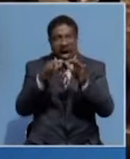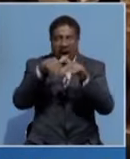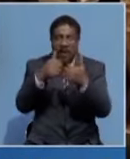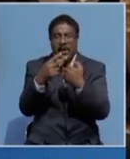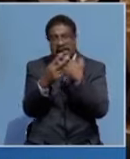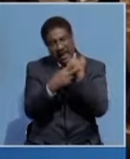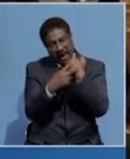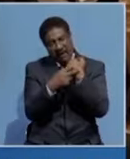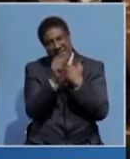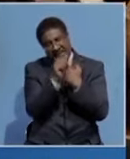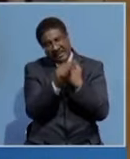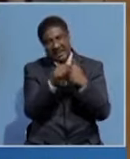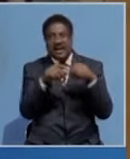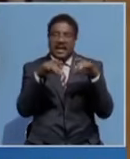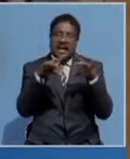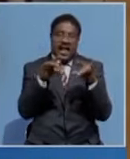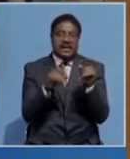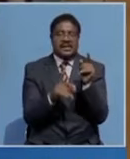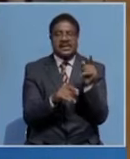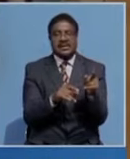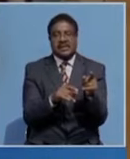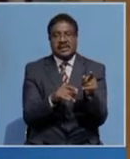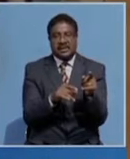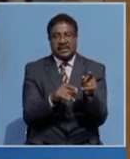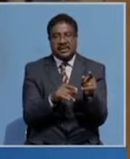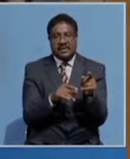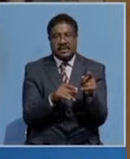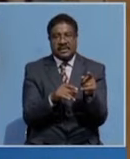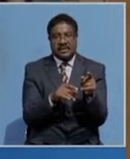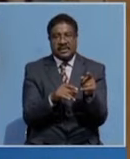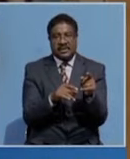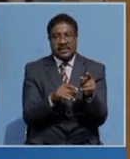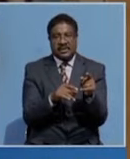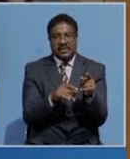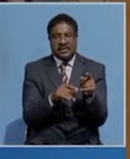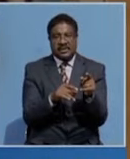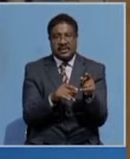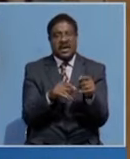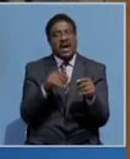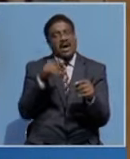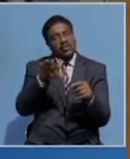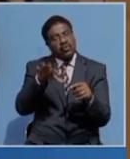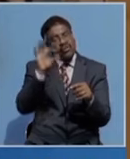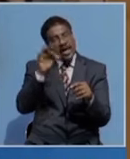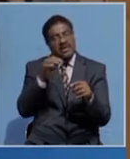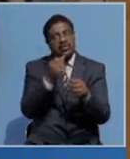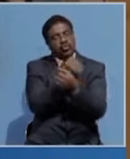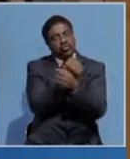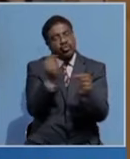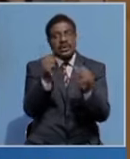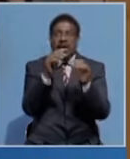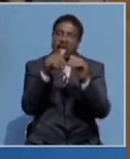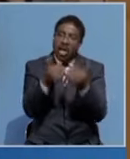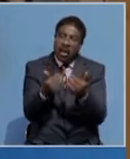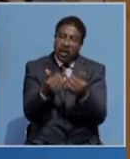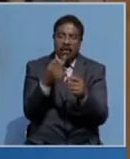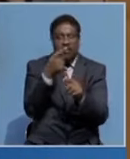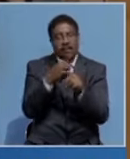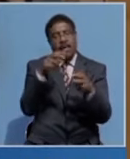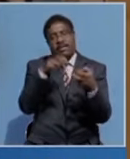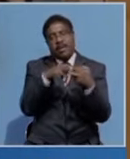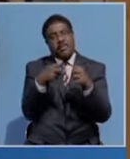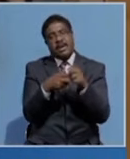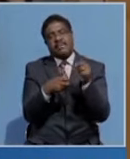of land degradation and arriving at effective solutions for restoration, thereby contributing to